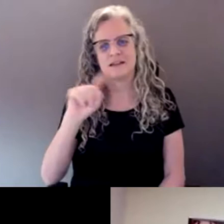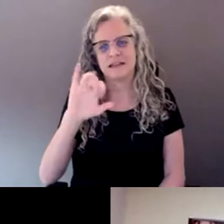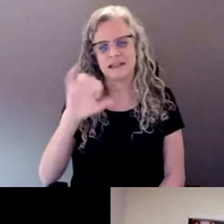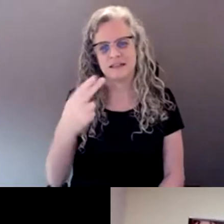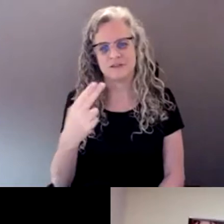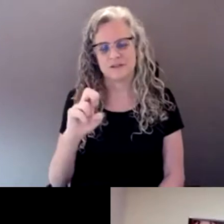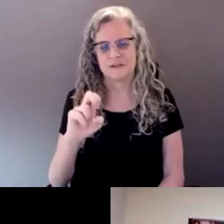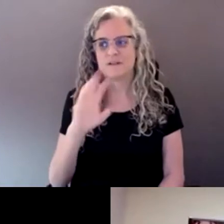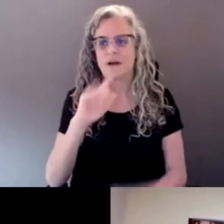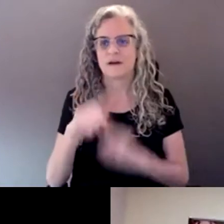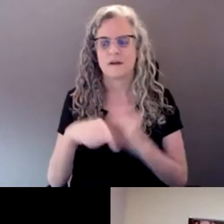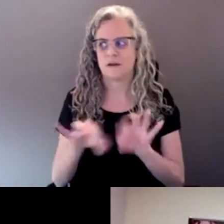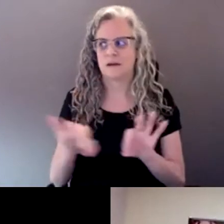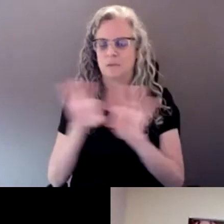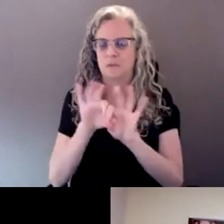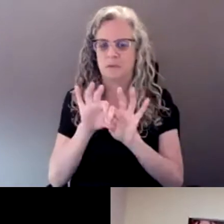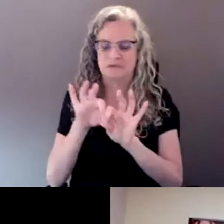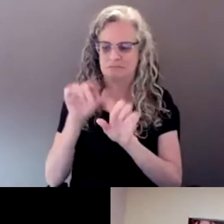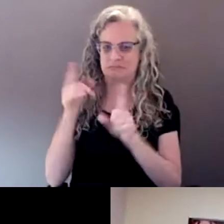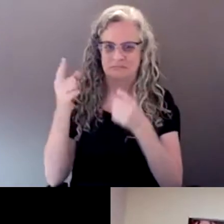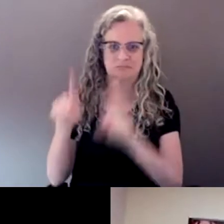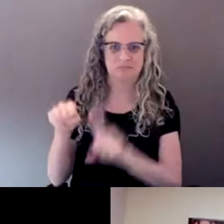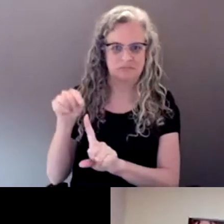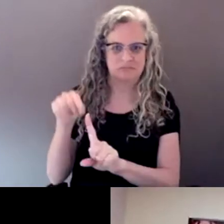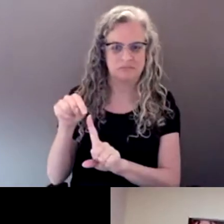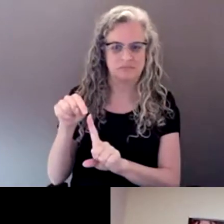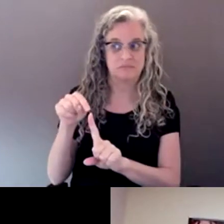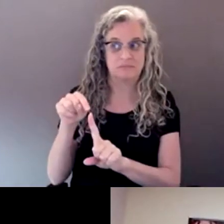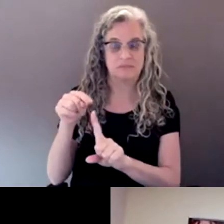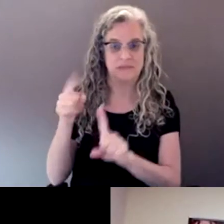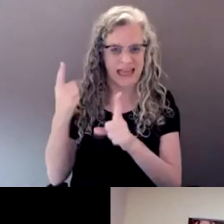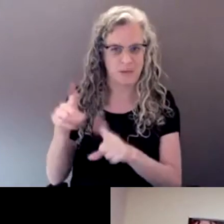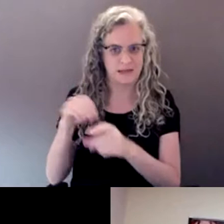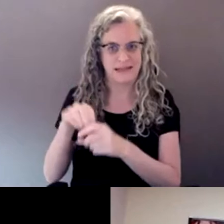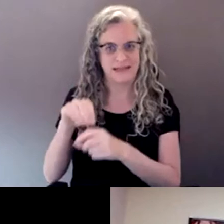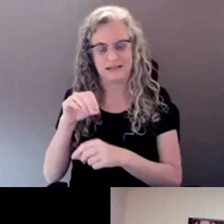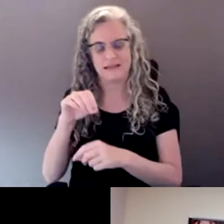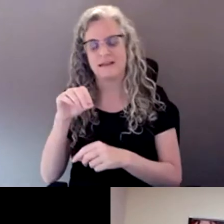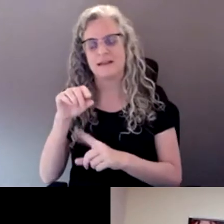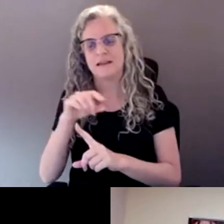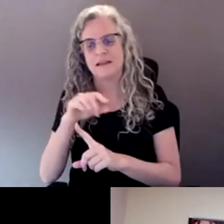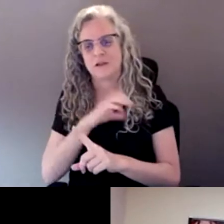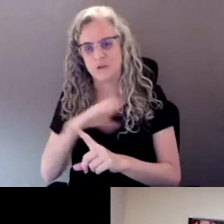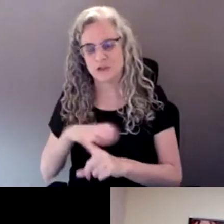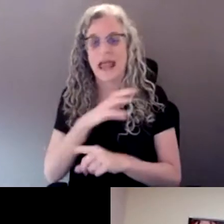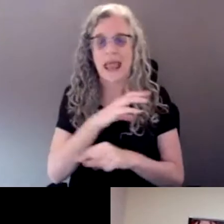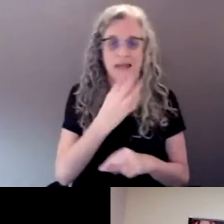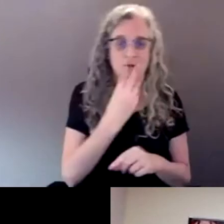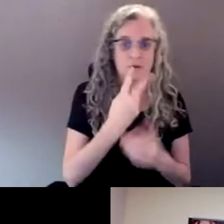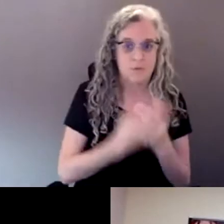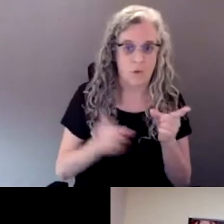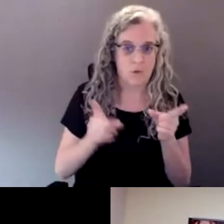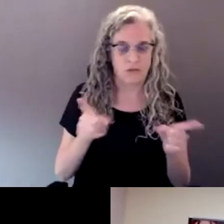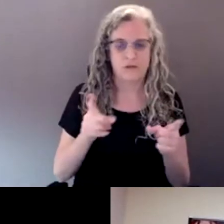he attributed to Judaism and Christianity. Which he called ressentiment, by which he